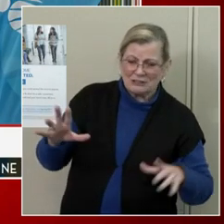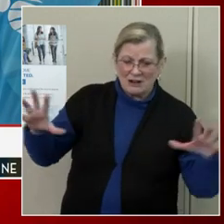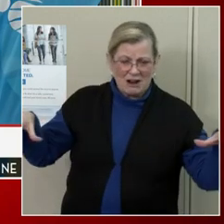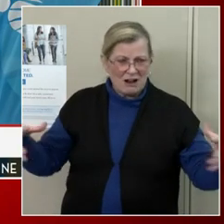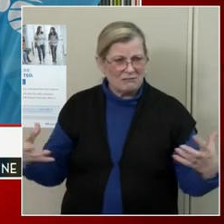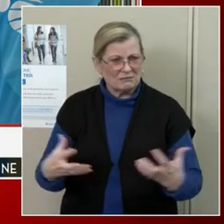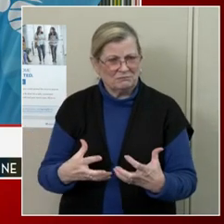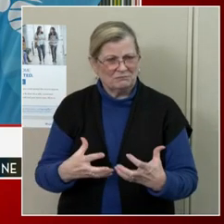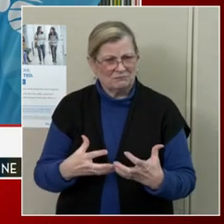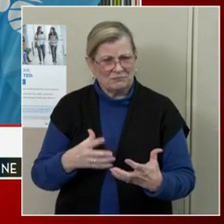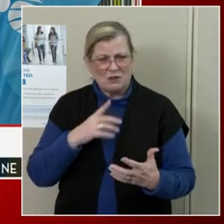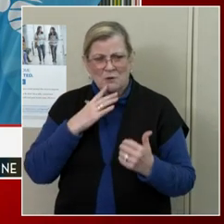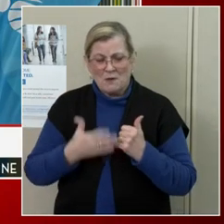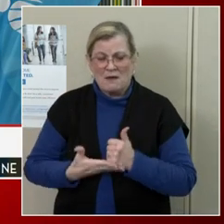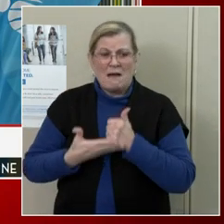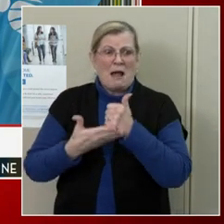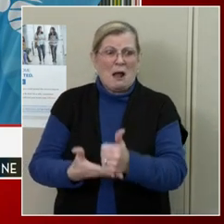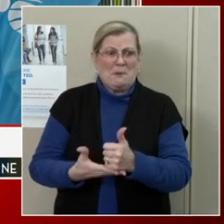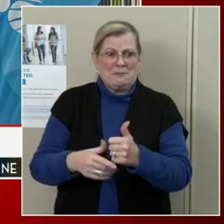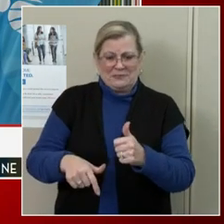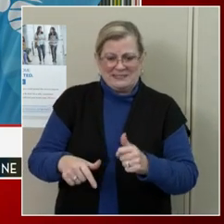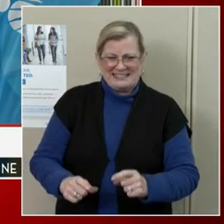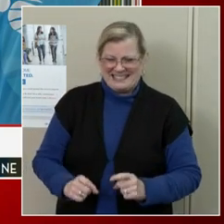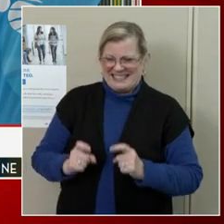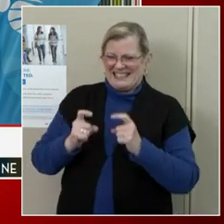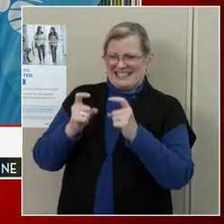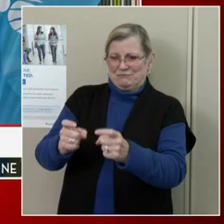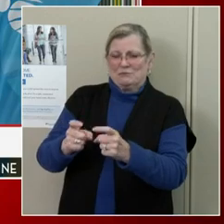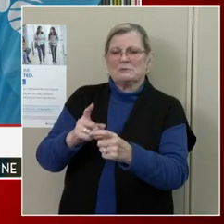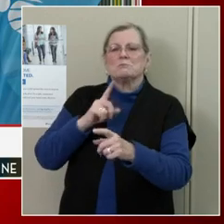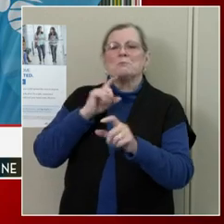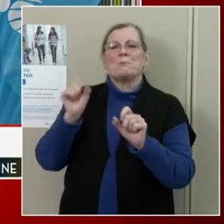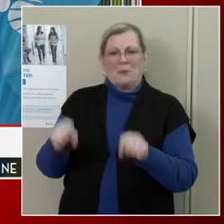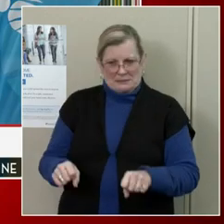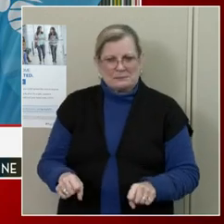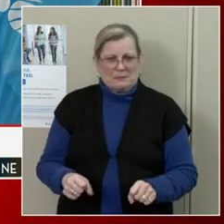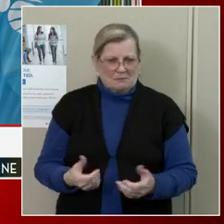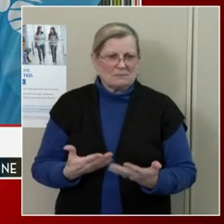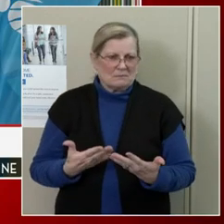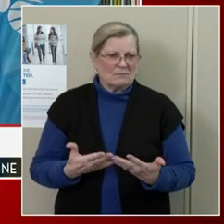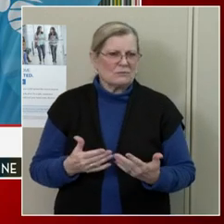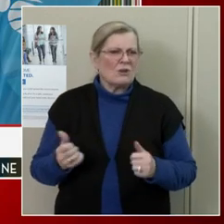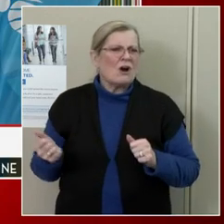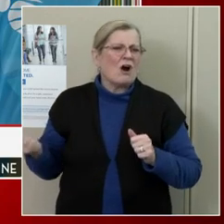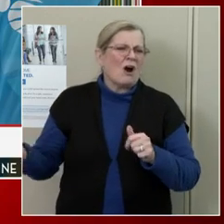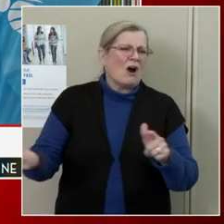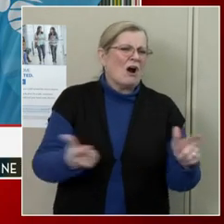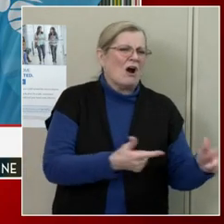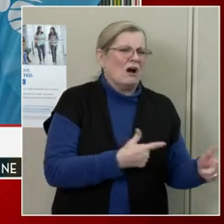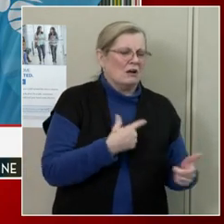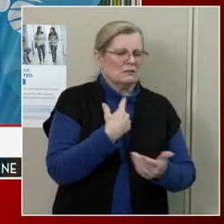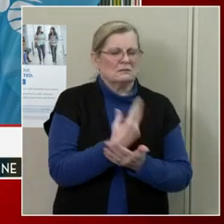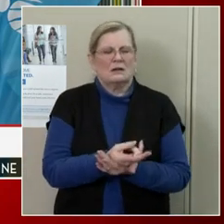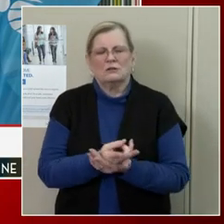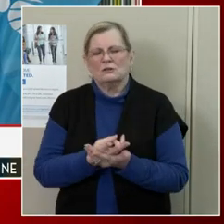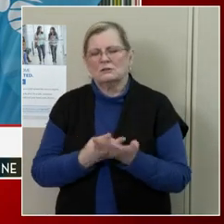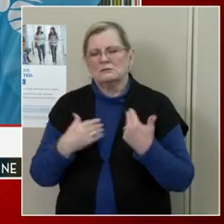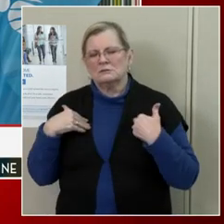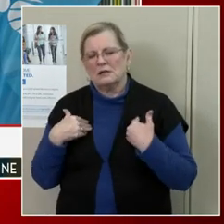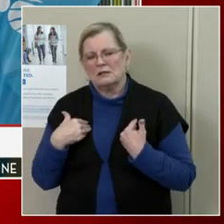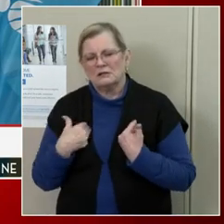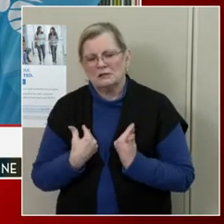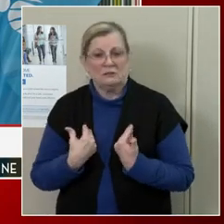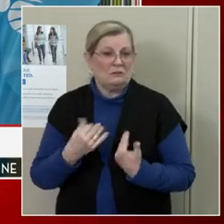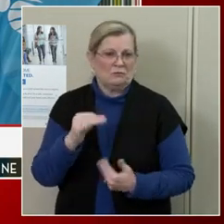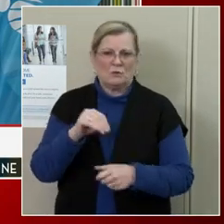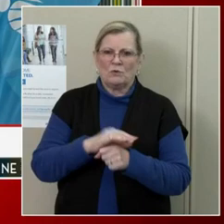possible. We've come and we're all a little tired of COVID, right? But we can't get too